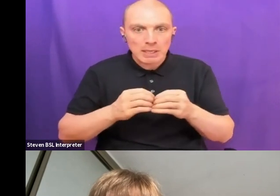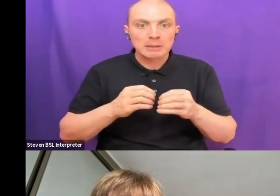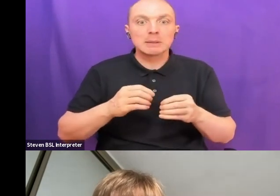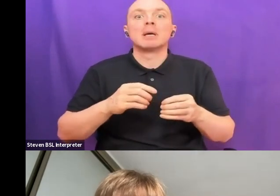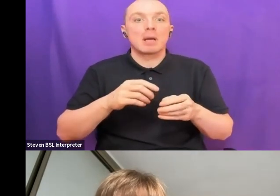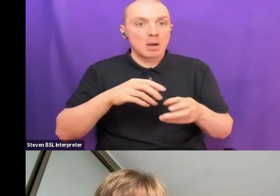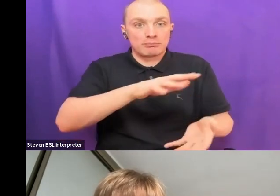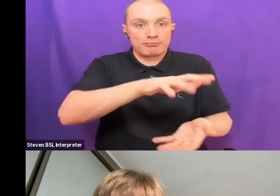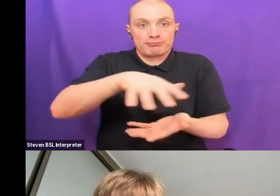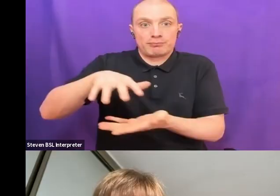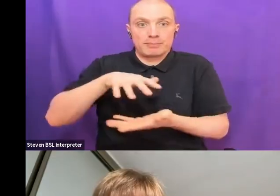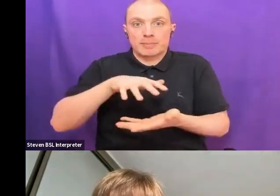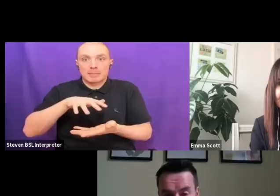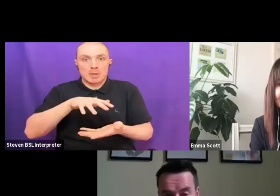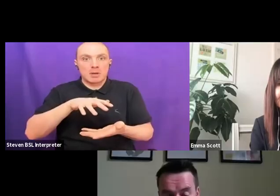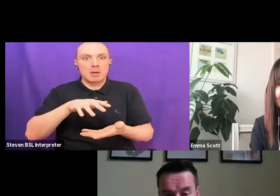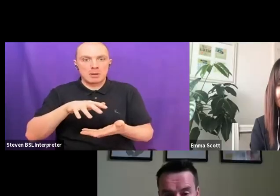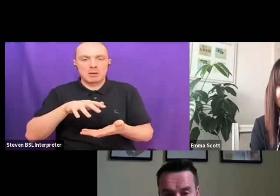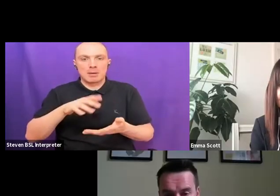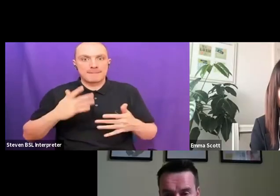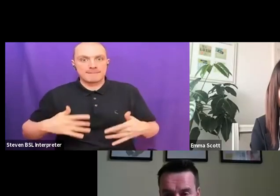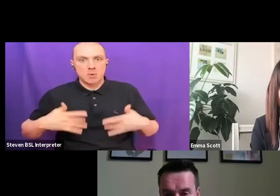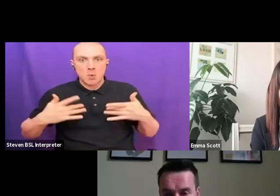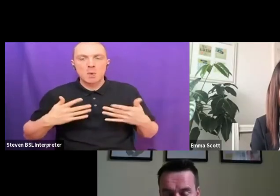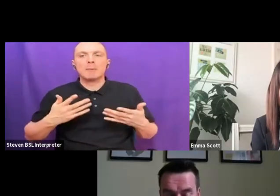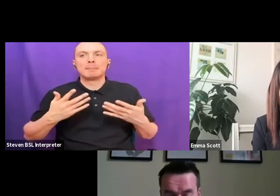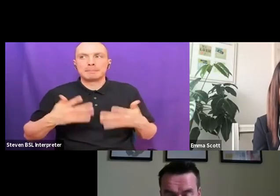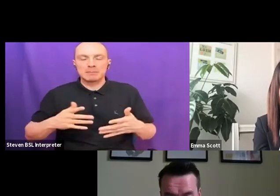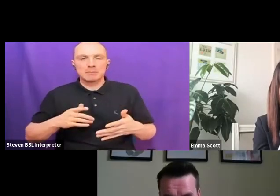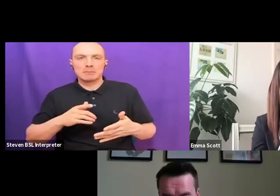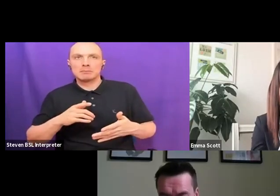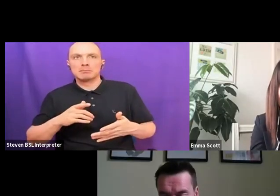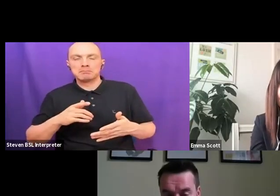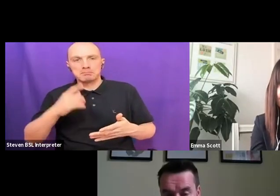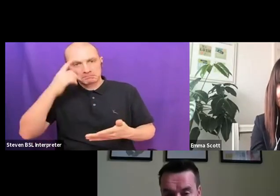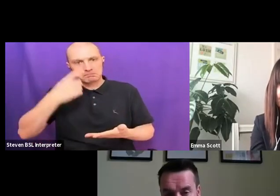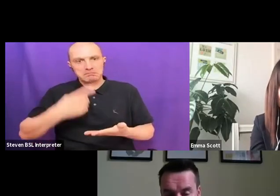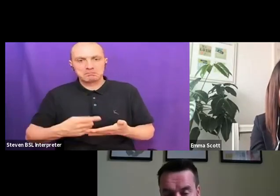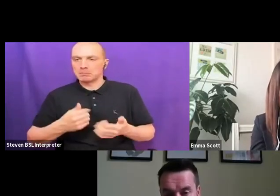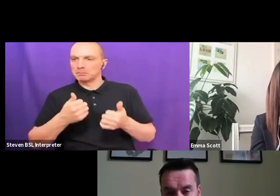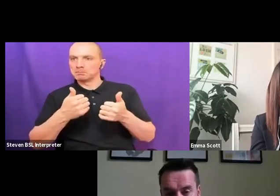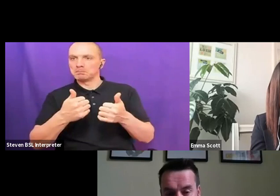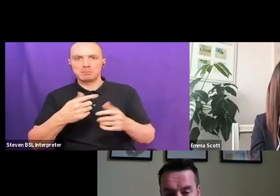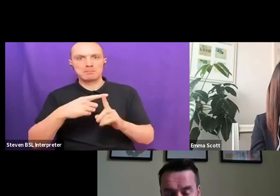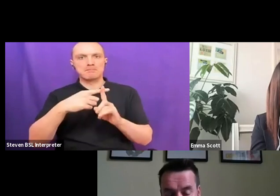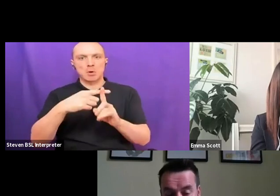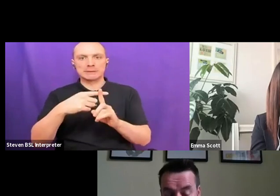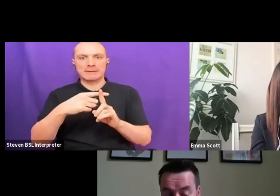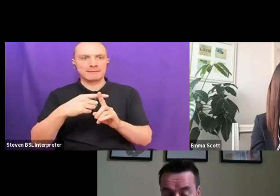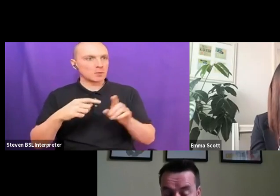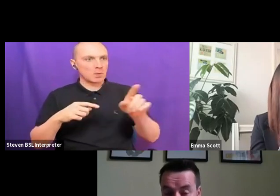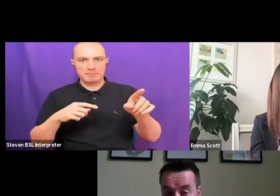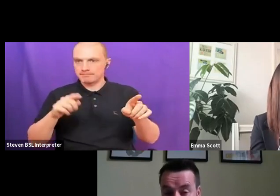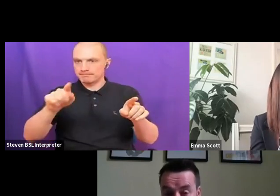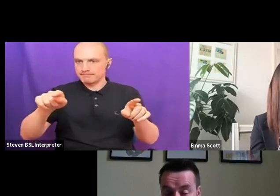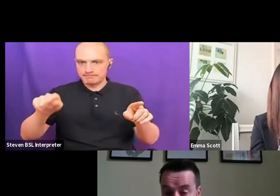joined up approach to delivering services and investments in places. And I guess what I took away from that, because they were